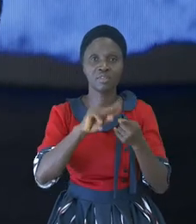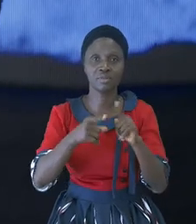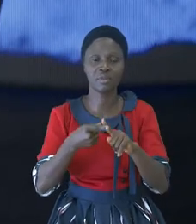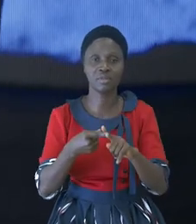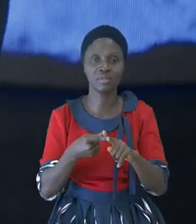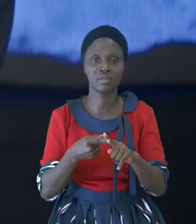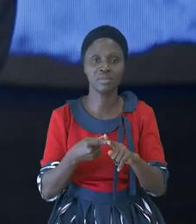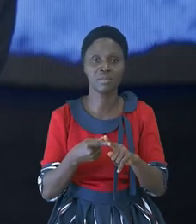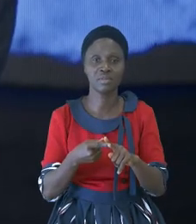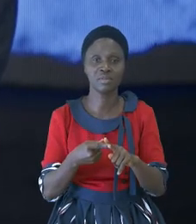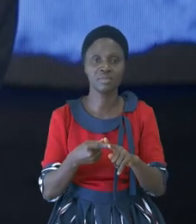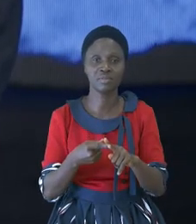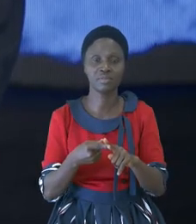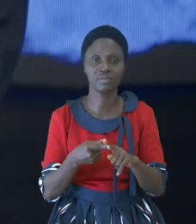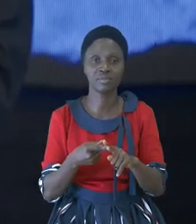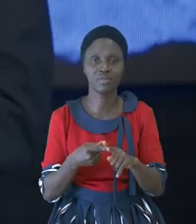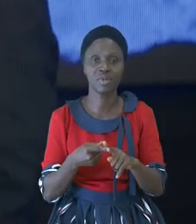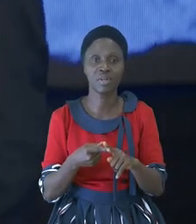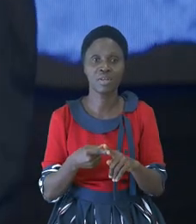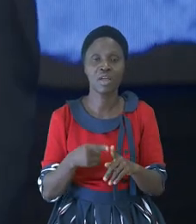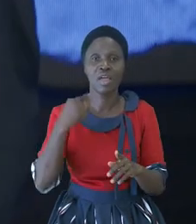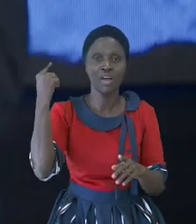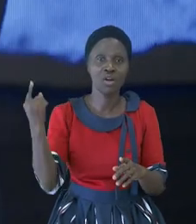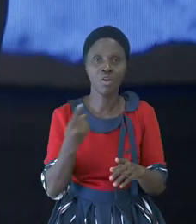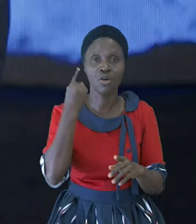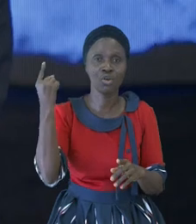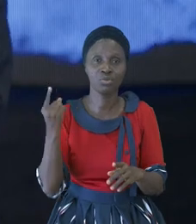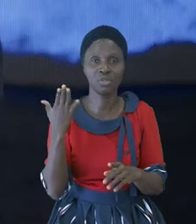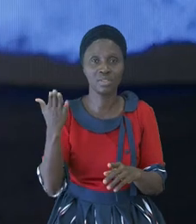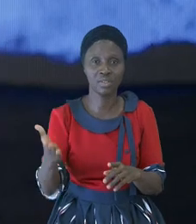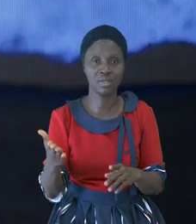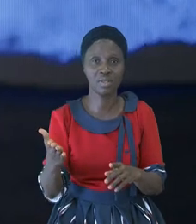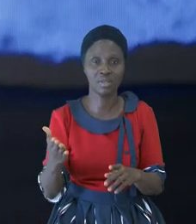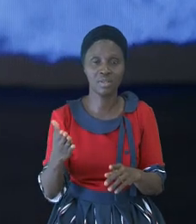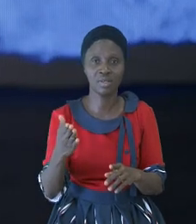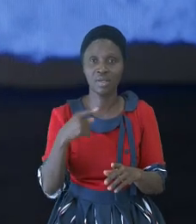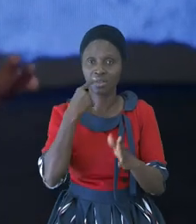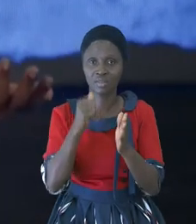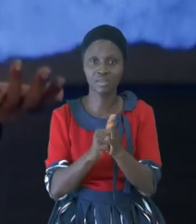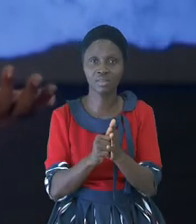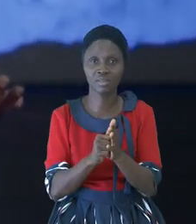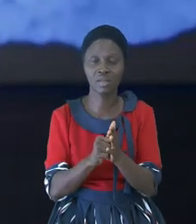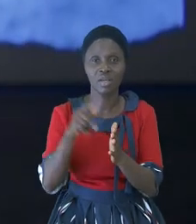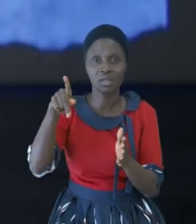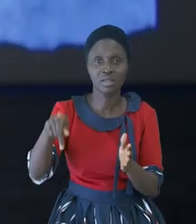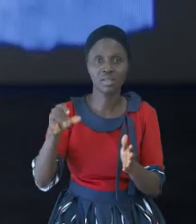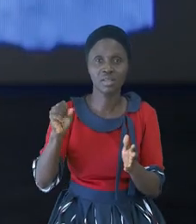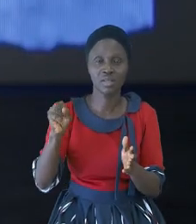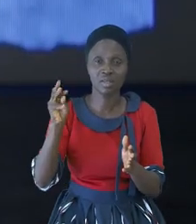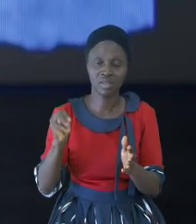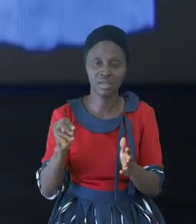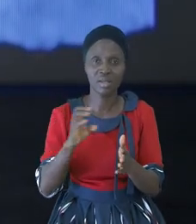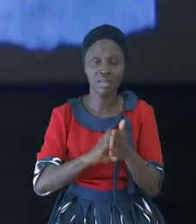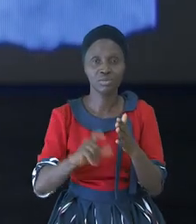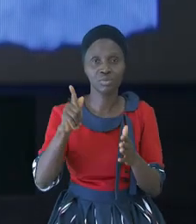pilgrims. Ever-present, always there. It says in the first part of Psalm 23, verse 6,